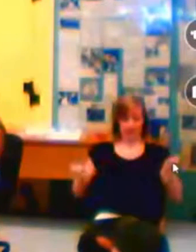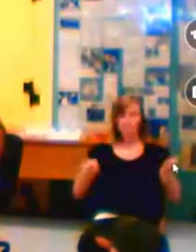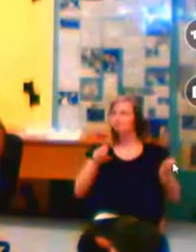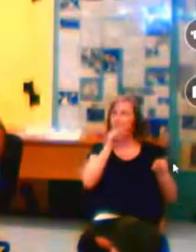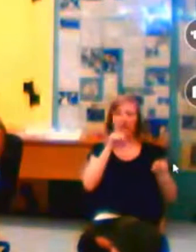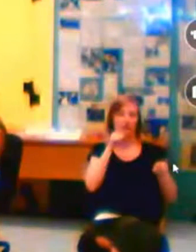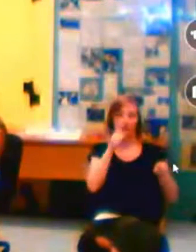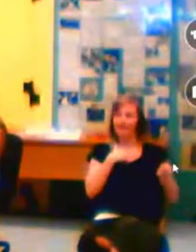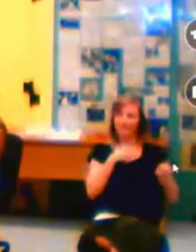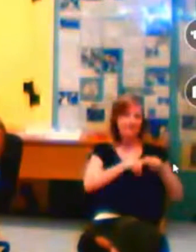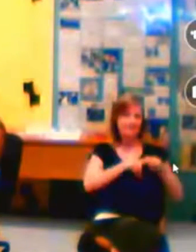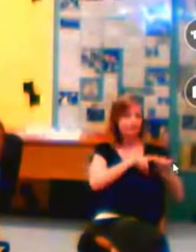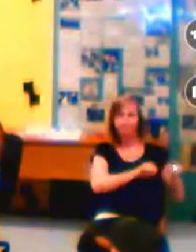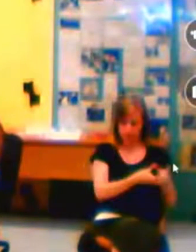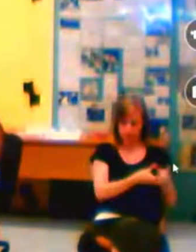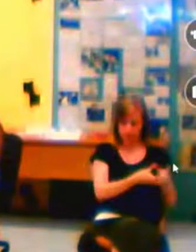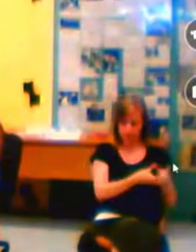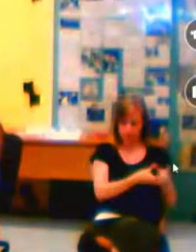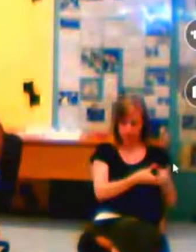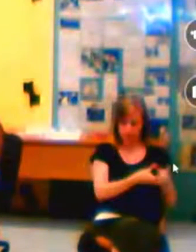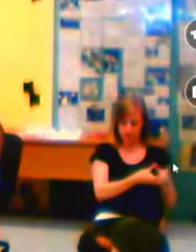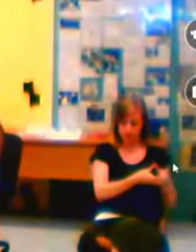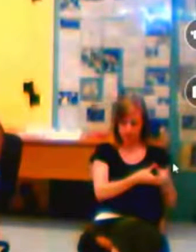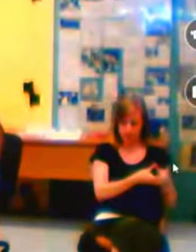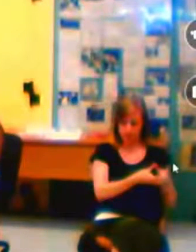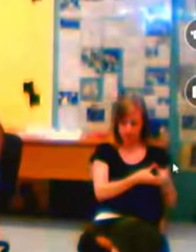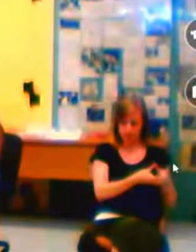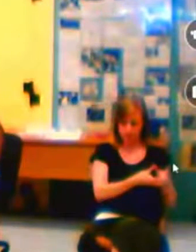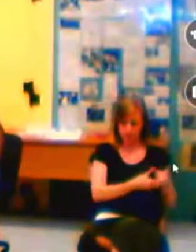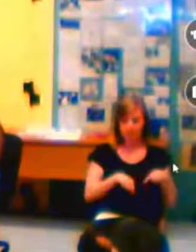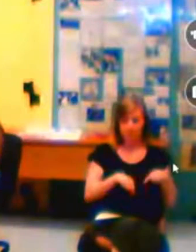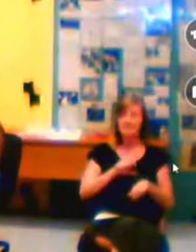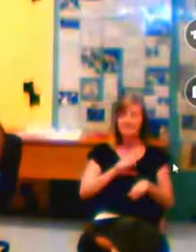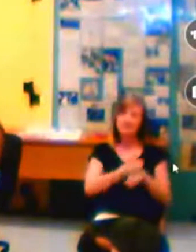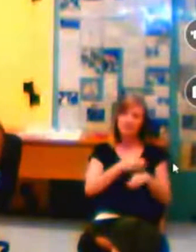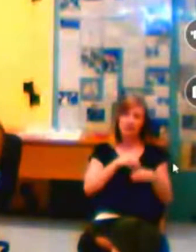board. When I talk to nurses, I get how many nurses will be on the board, et cetera, et cetera.